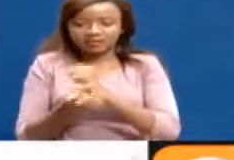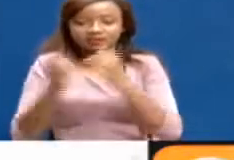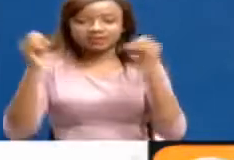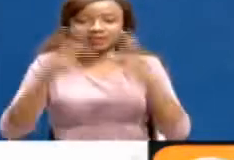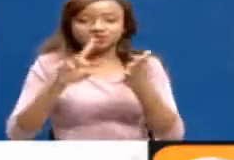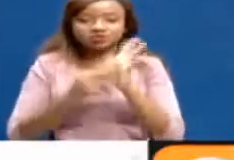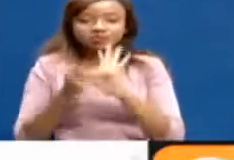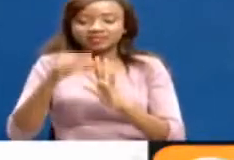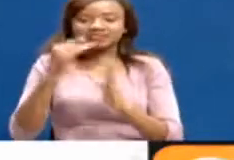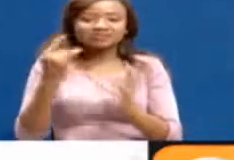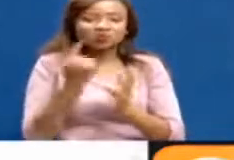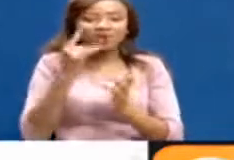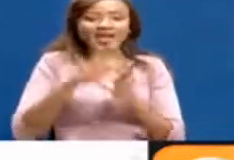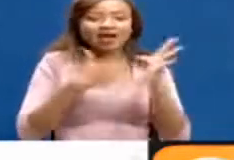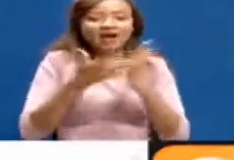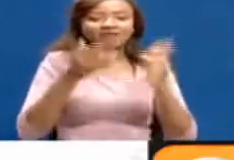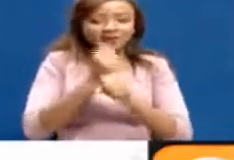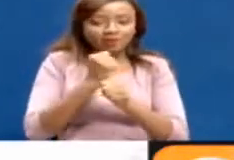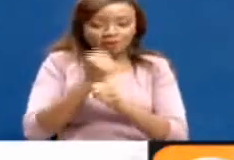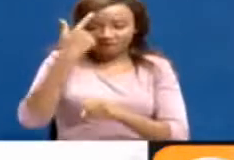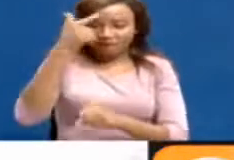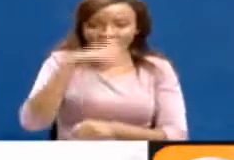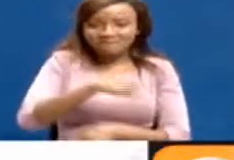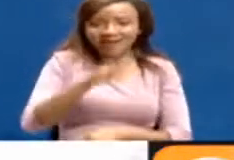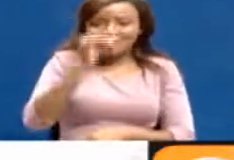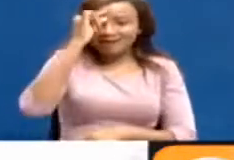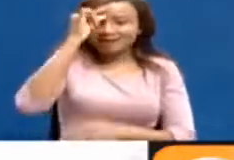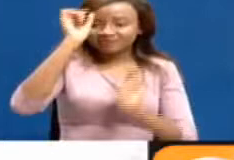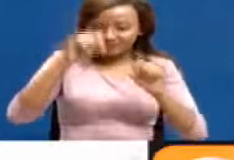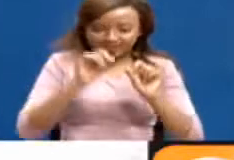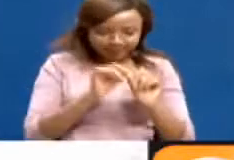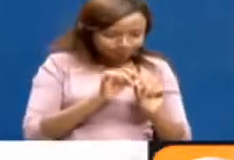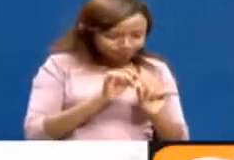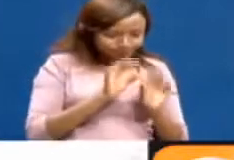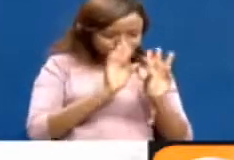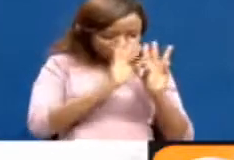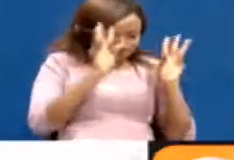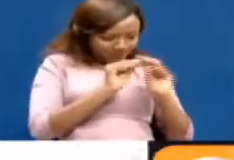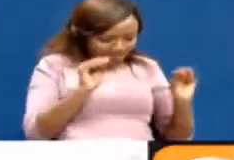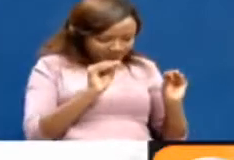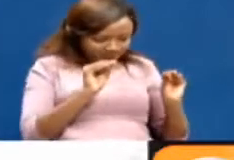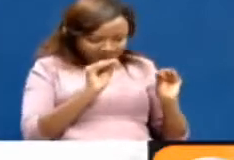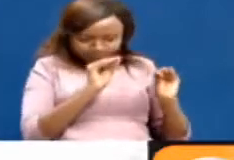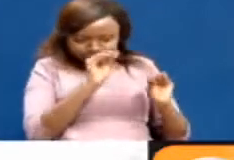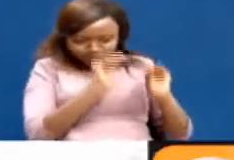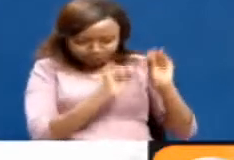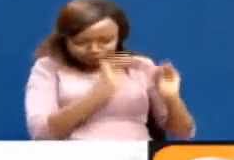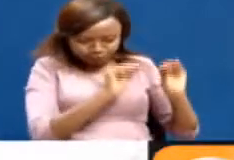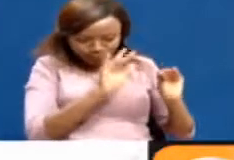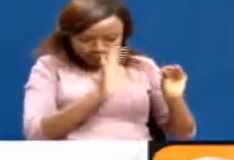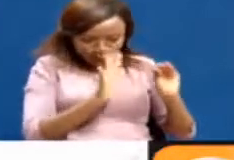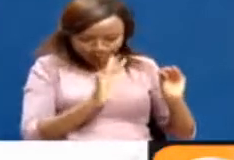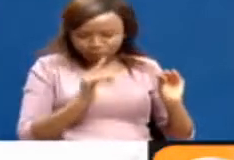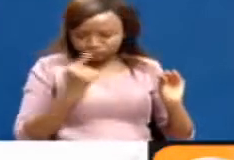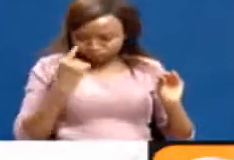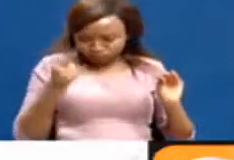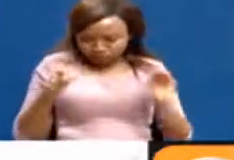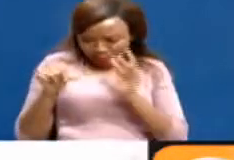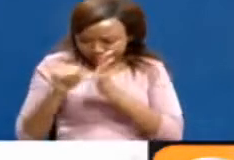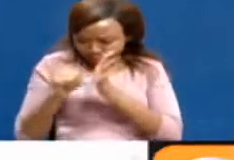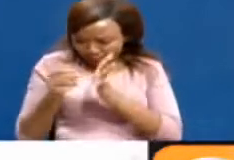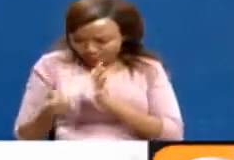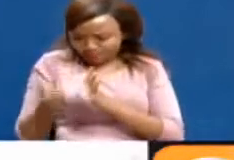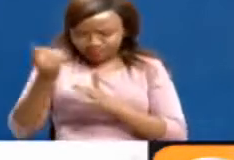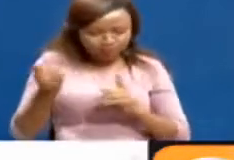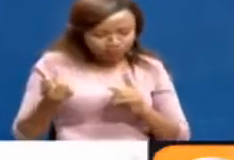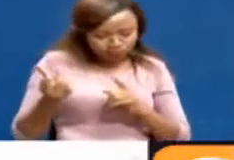to be able to, readjust some of the budgets we have and say, okay, during this crisis, and I'm glad we've seen the supplementary appropriation